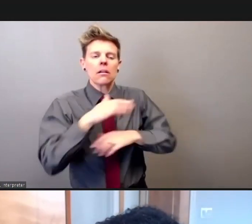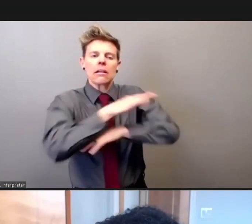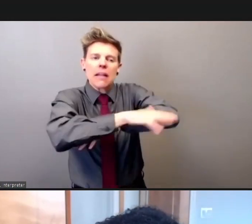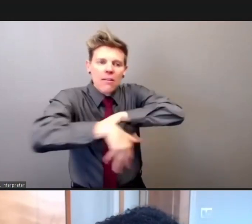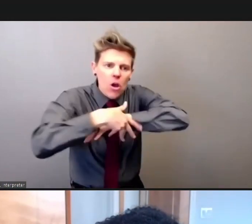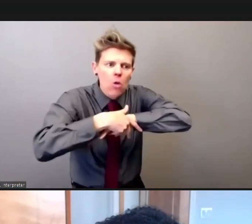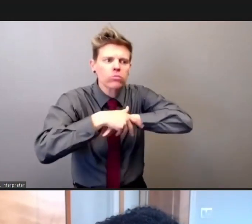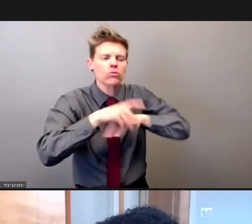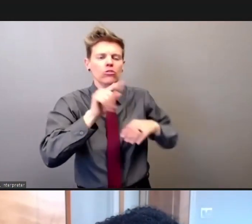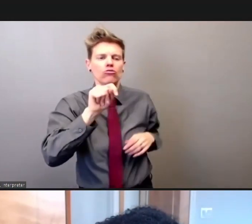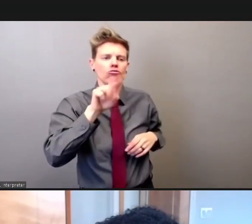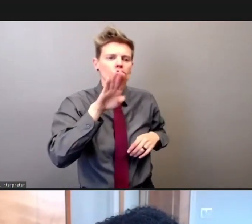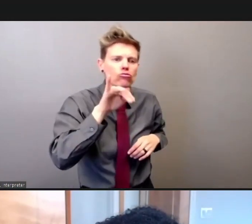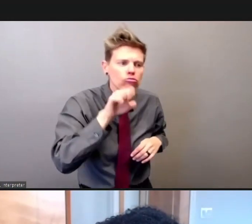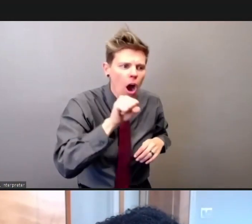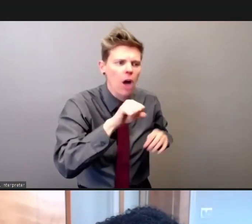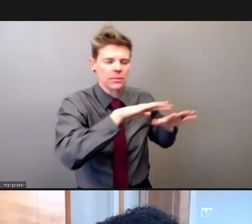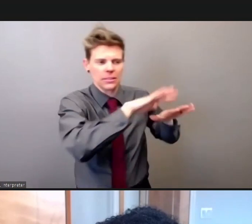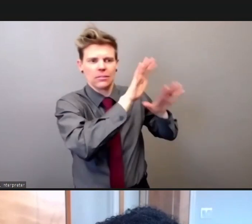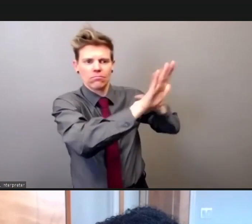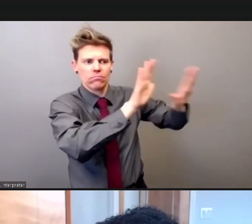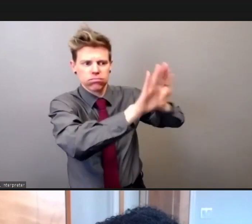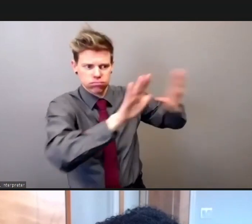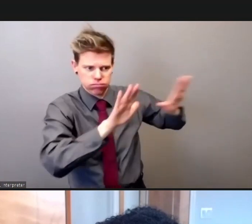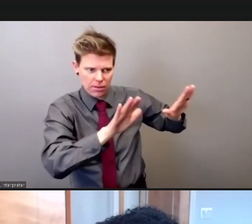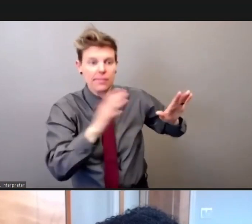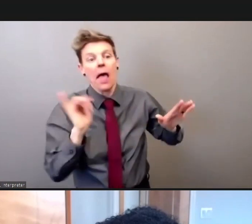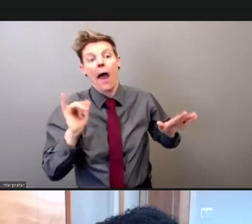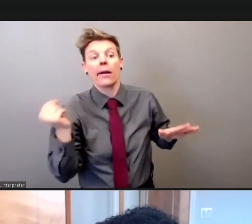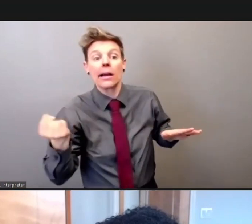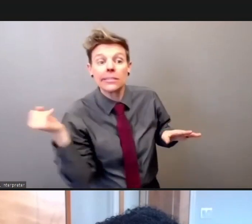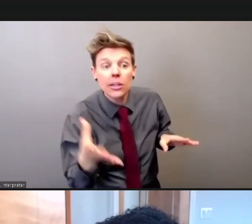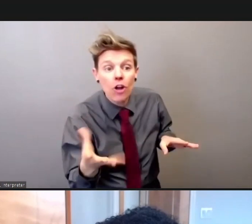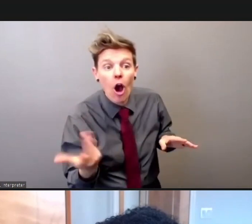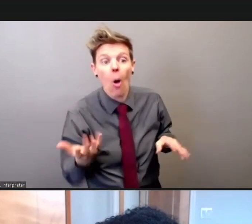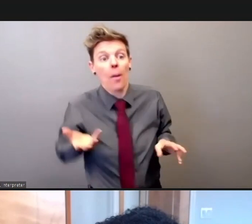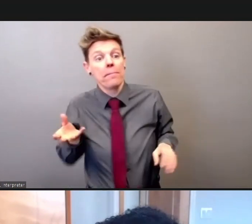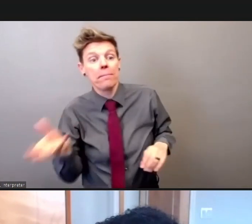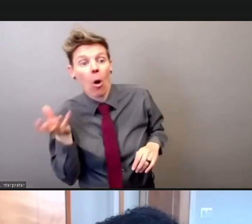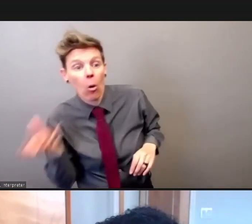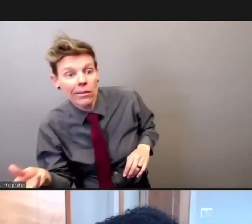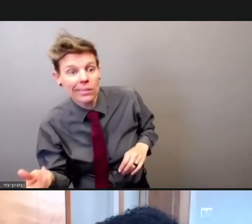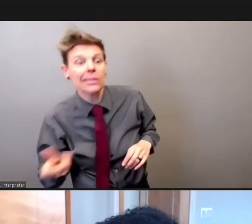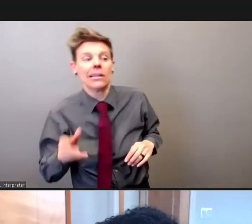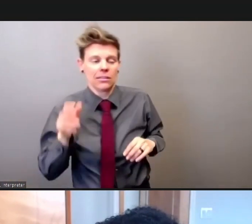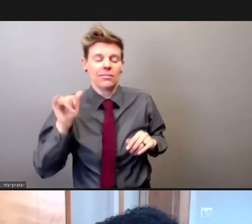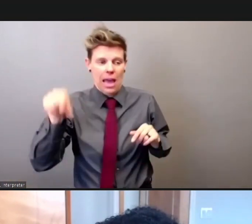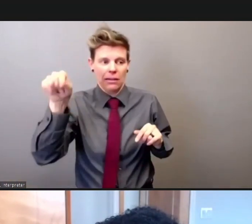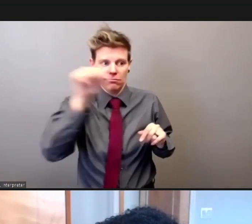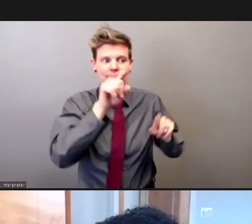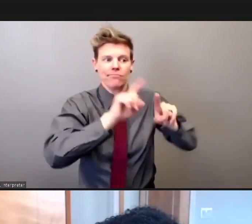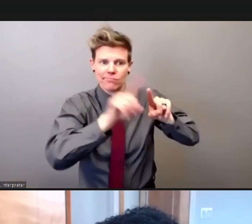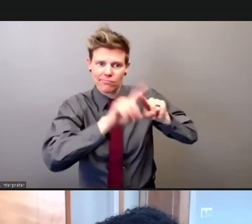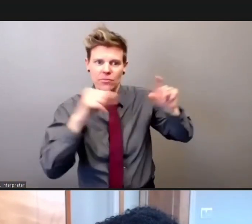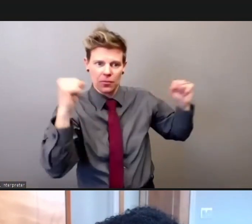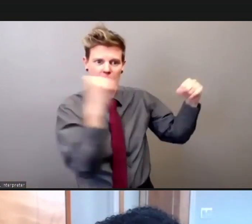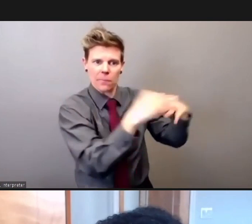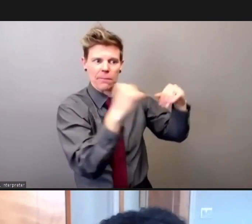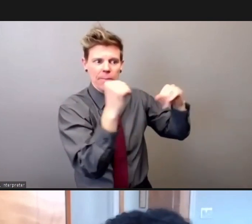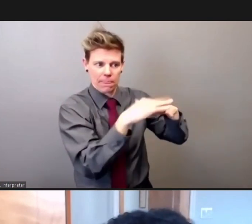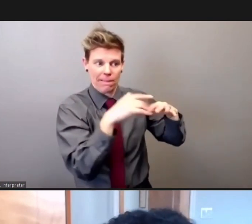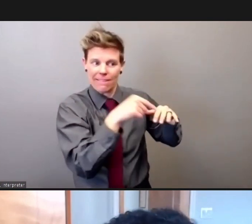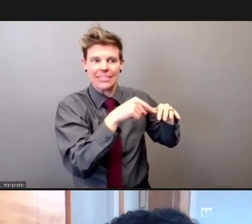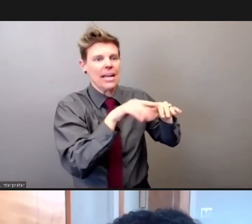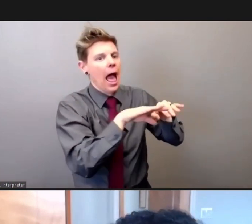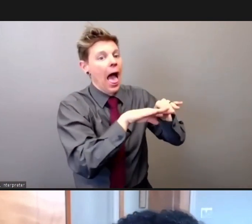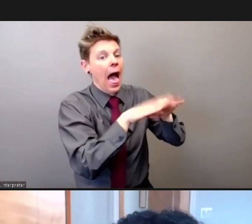any number of gaming openings and casino openings and then shifted and didn't do